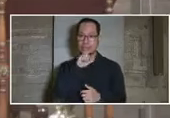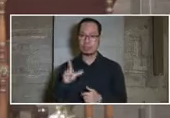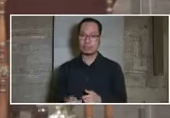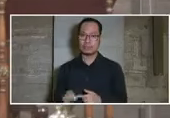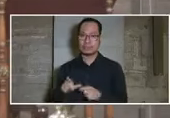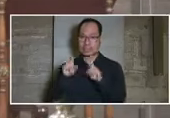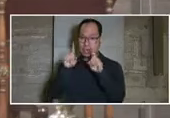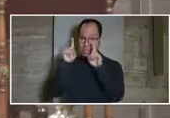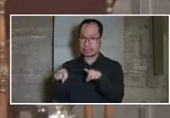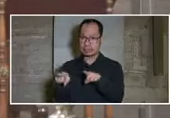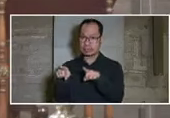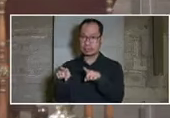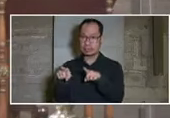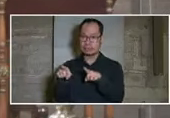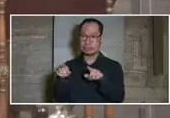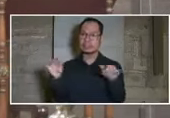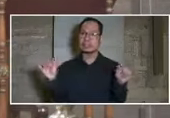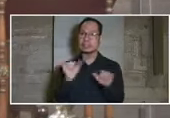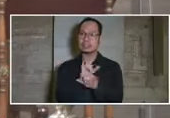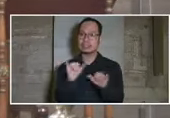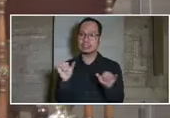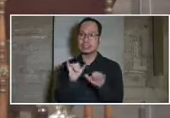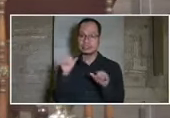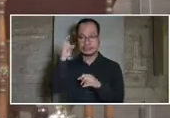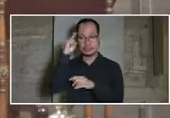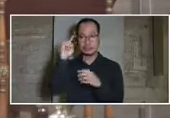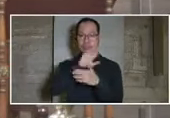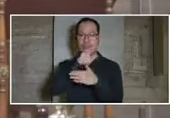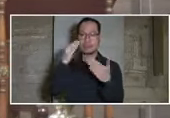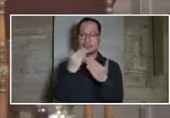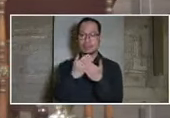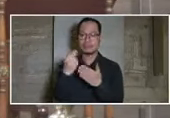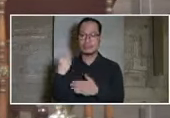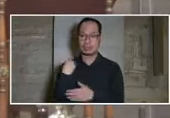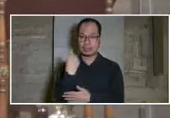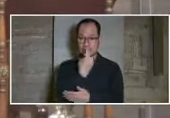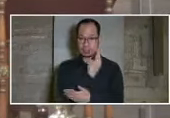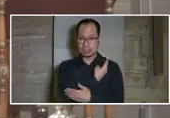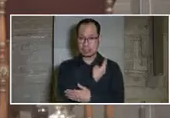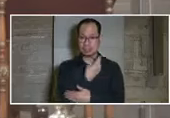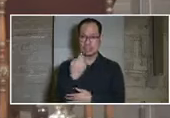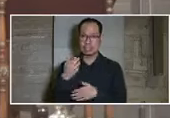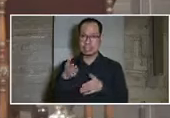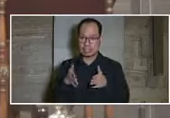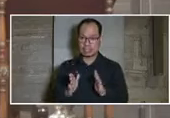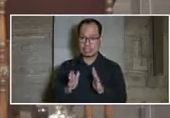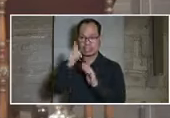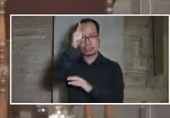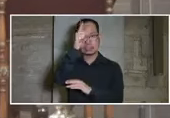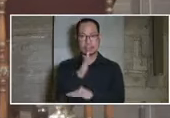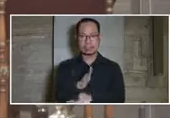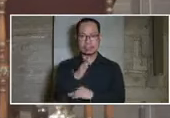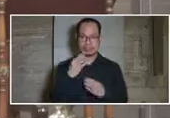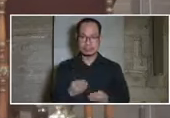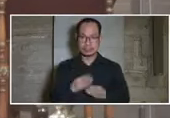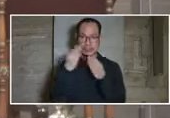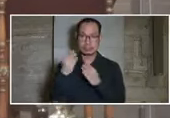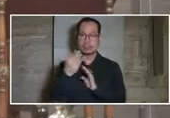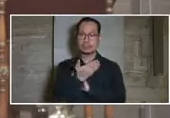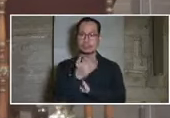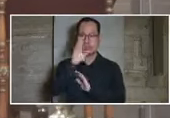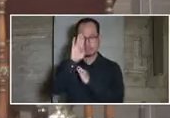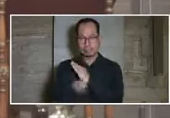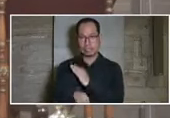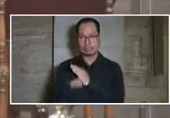will be the same for all of us. Let God bring you back to